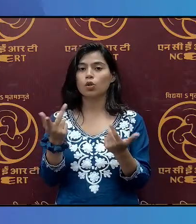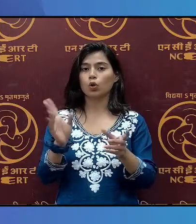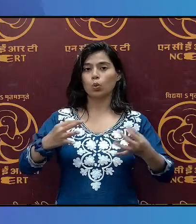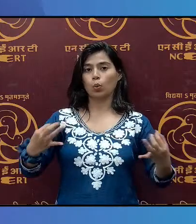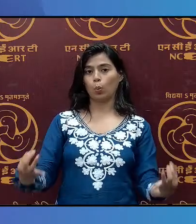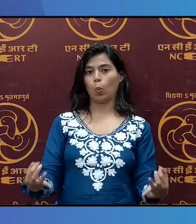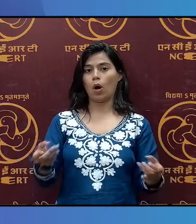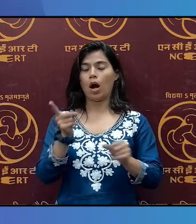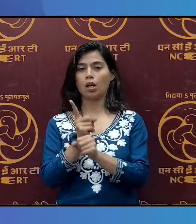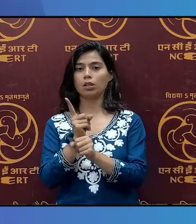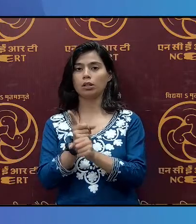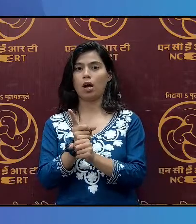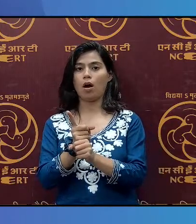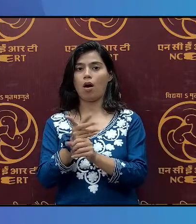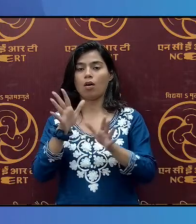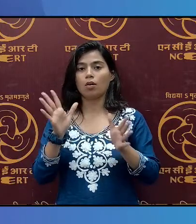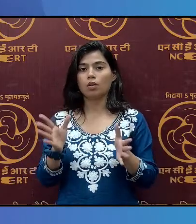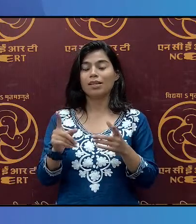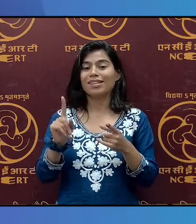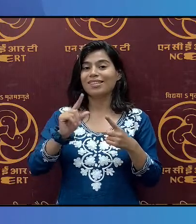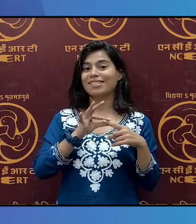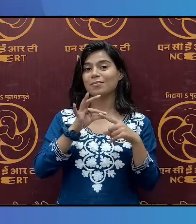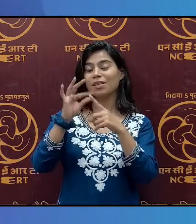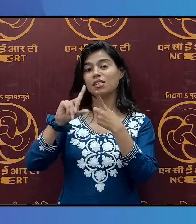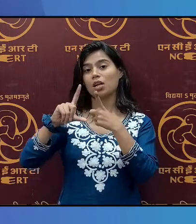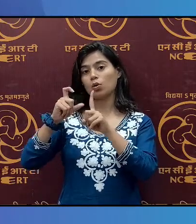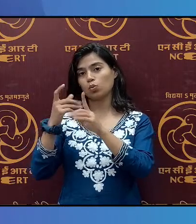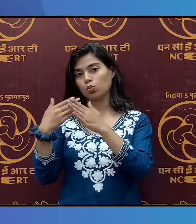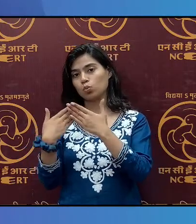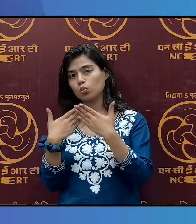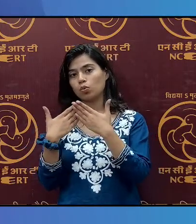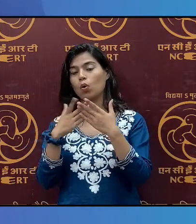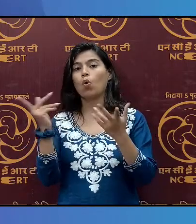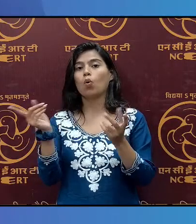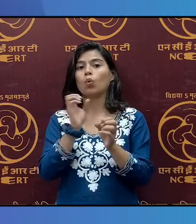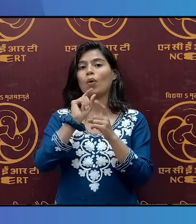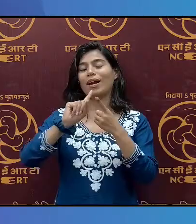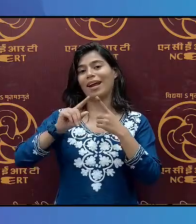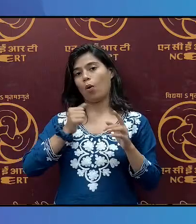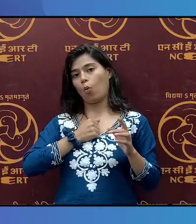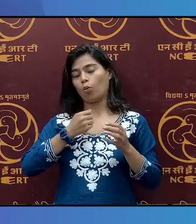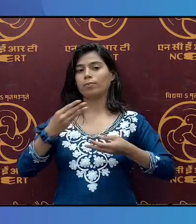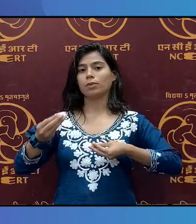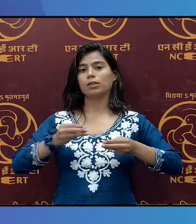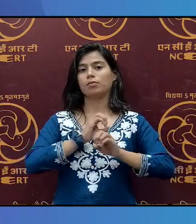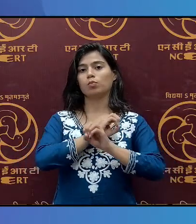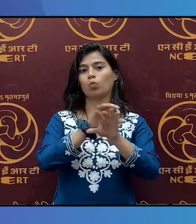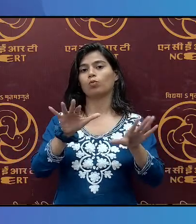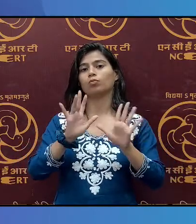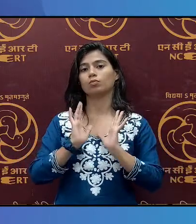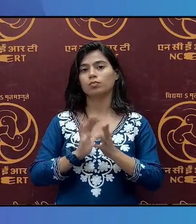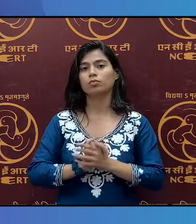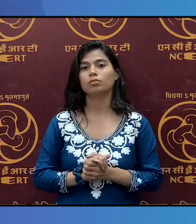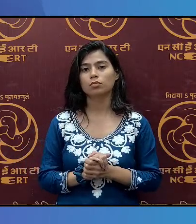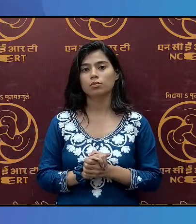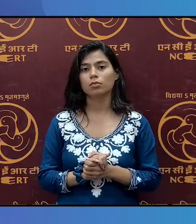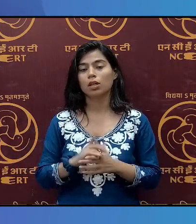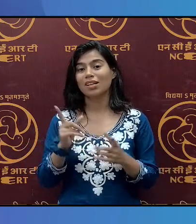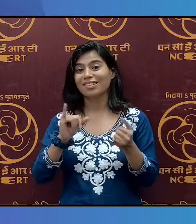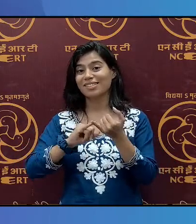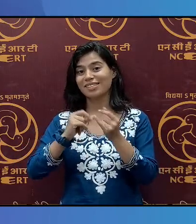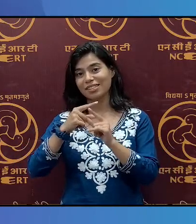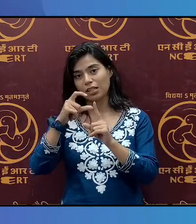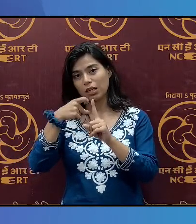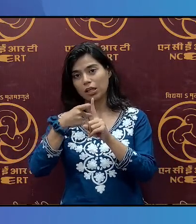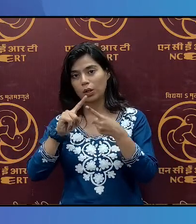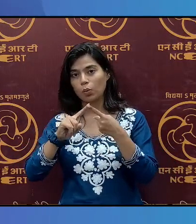teacher, wellness coach, special education teacher, and entrepreneurs. Now, the duty of the teachers and the stakeholders